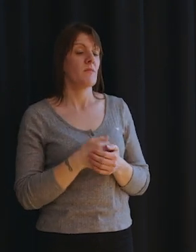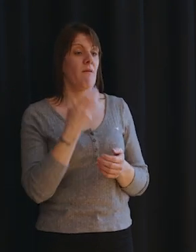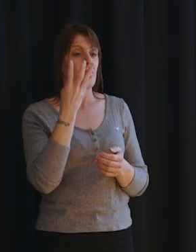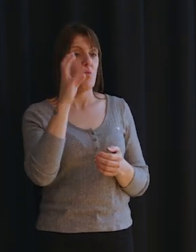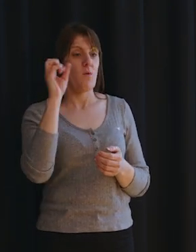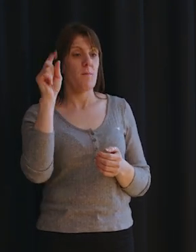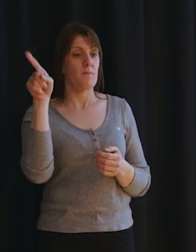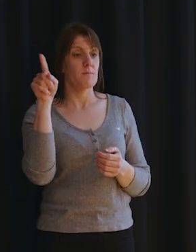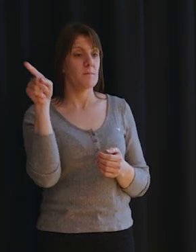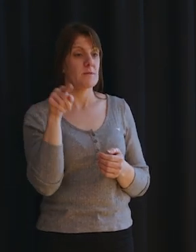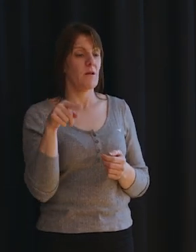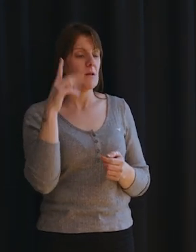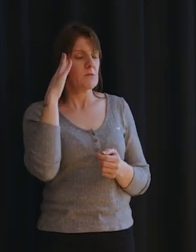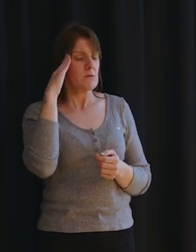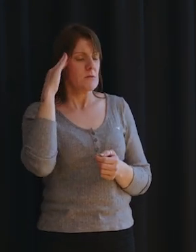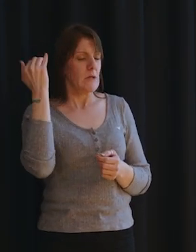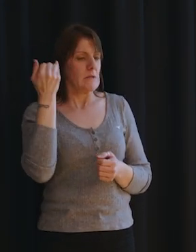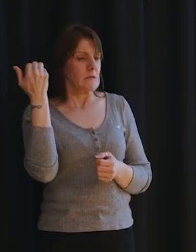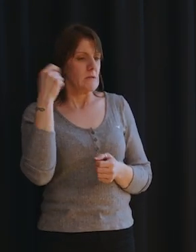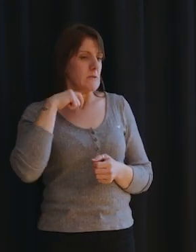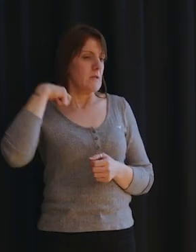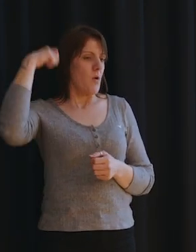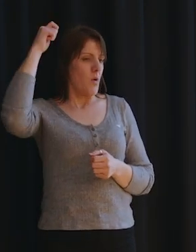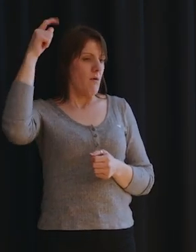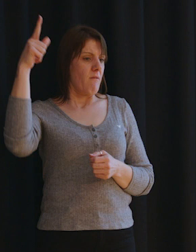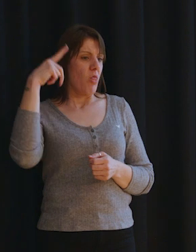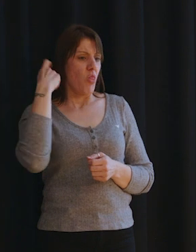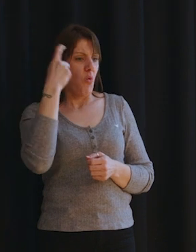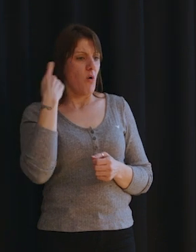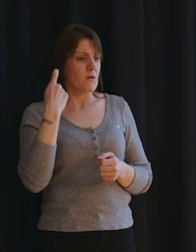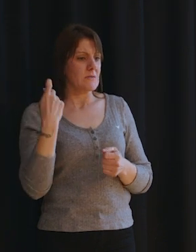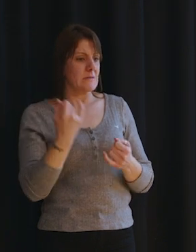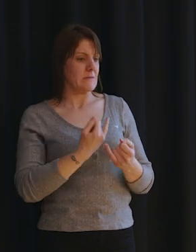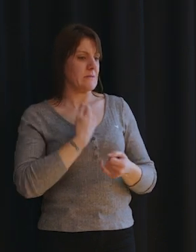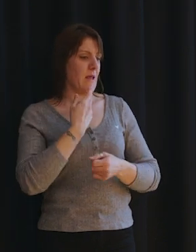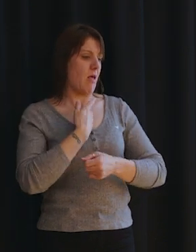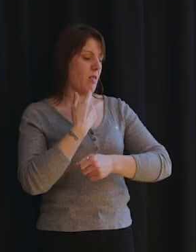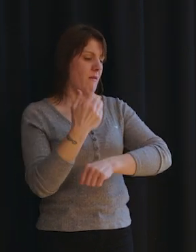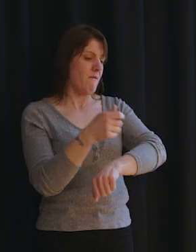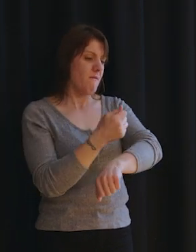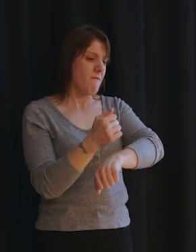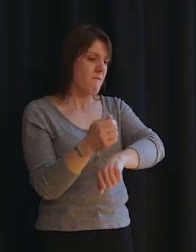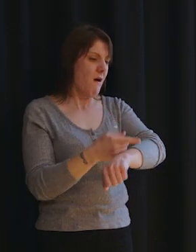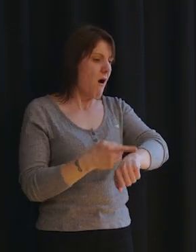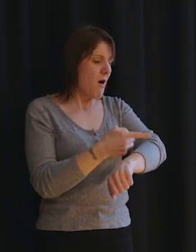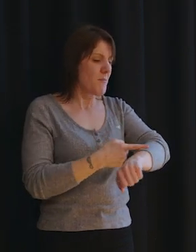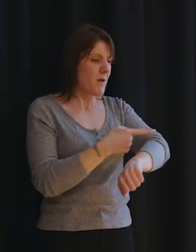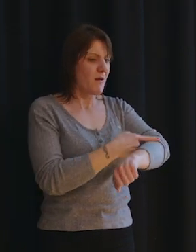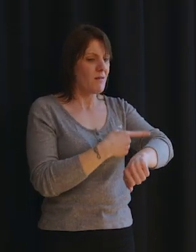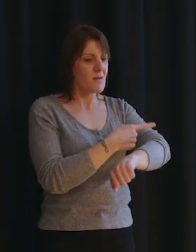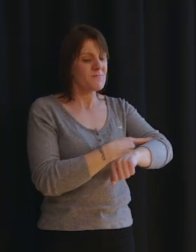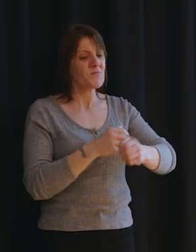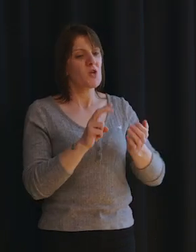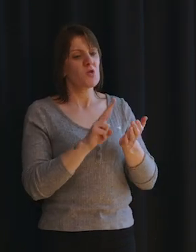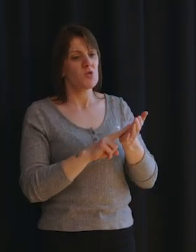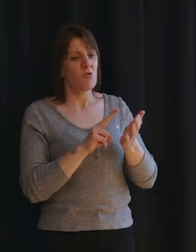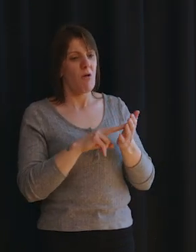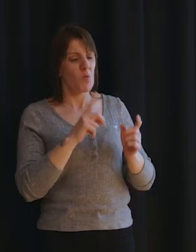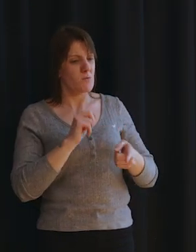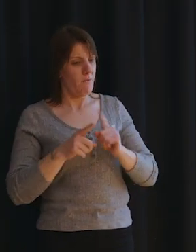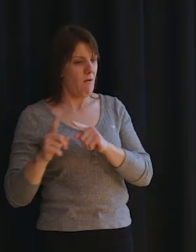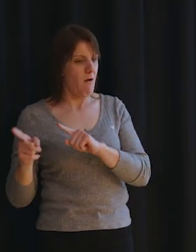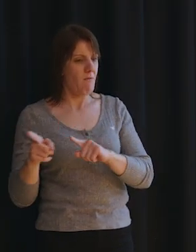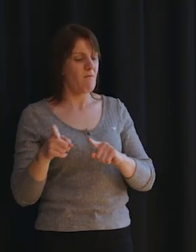40% expressed having suicidal thoughts or are self-harming, and 35 were identified as neurodiverse, with ADHD